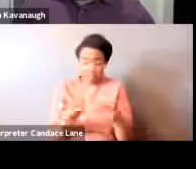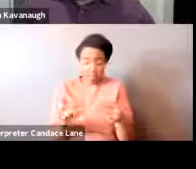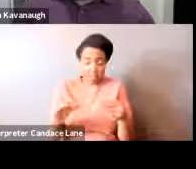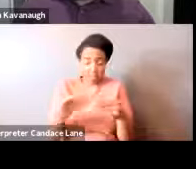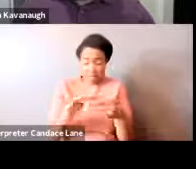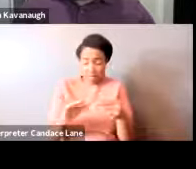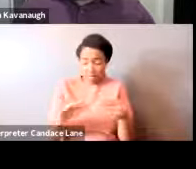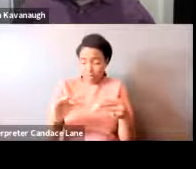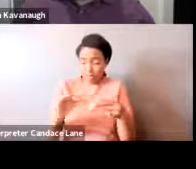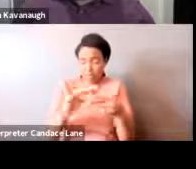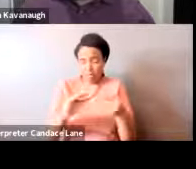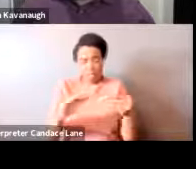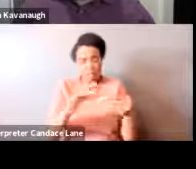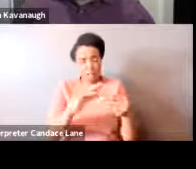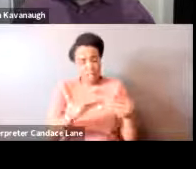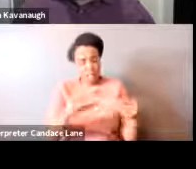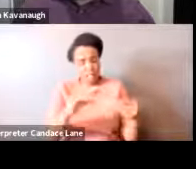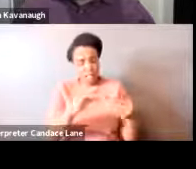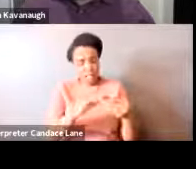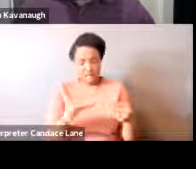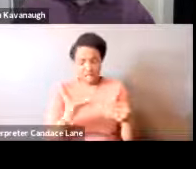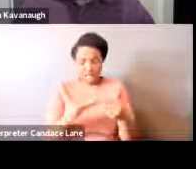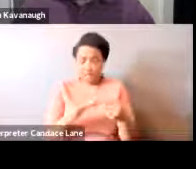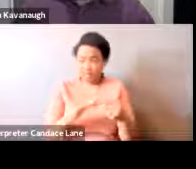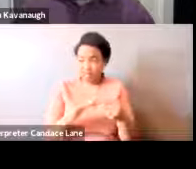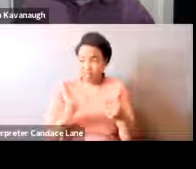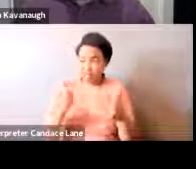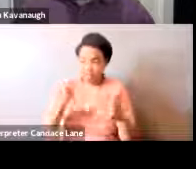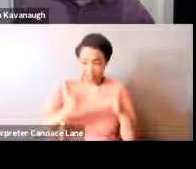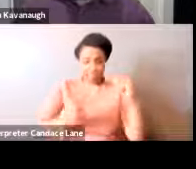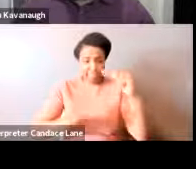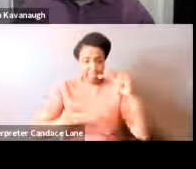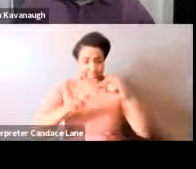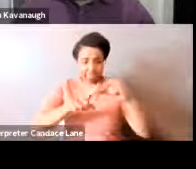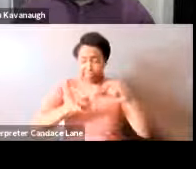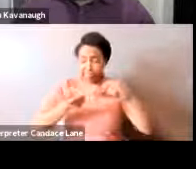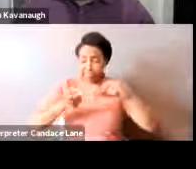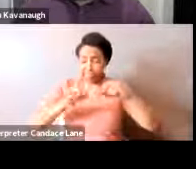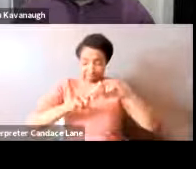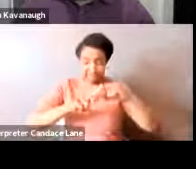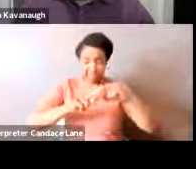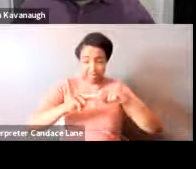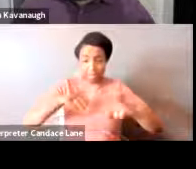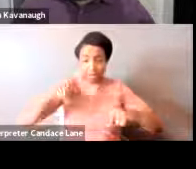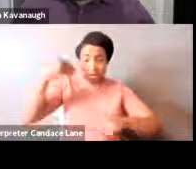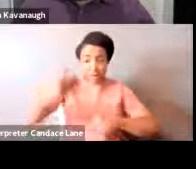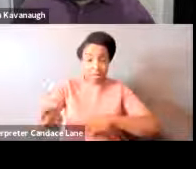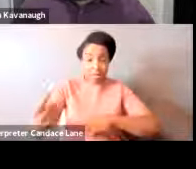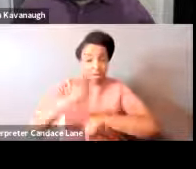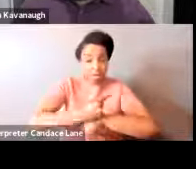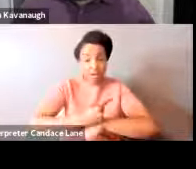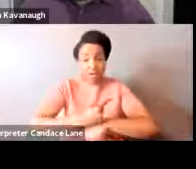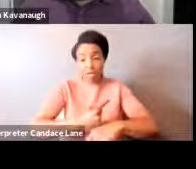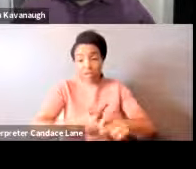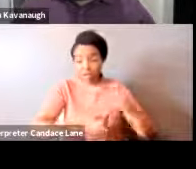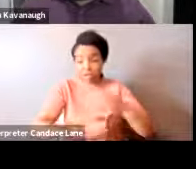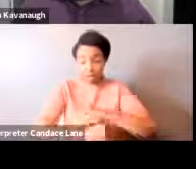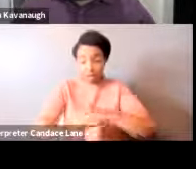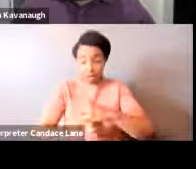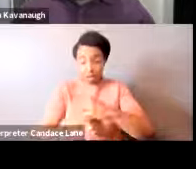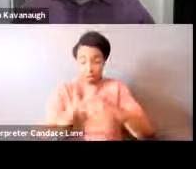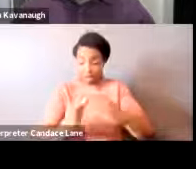size, bridge tall and mythic. This day and the next, volcanic shards